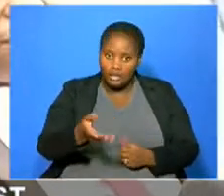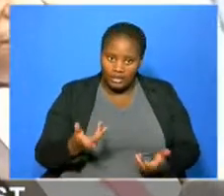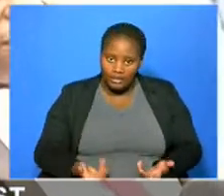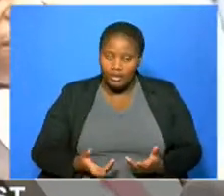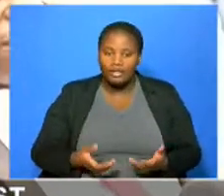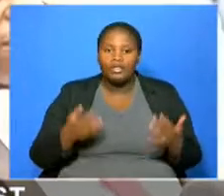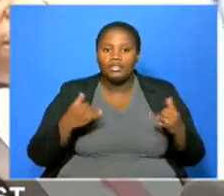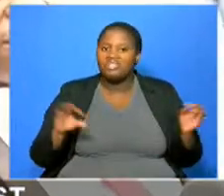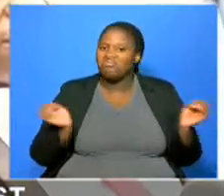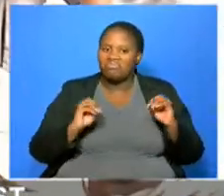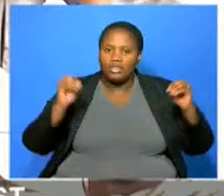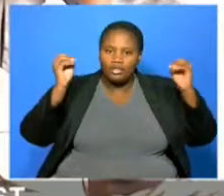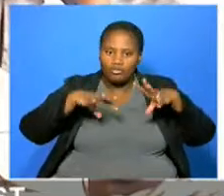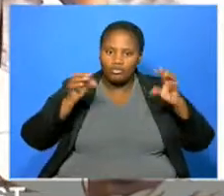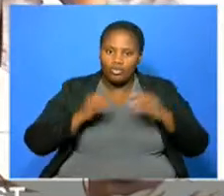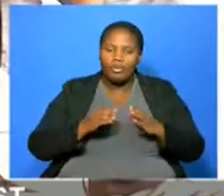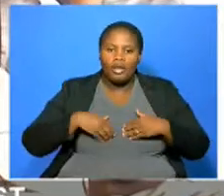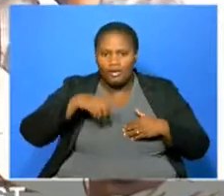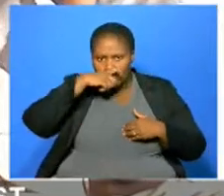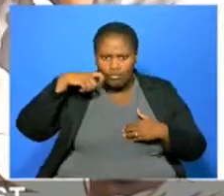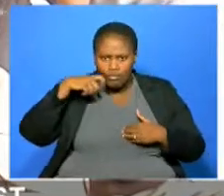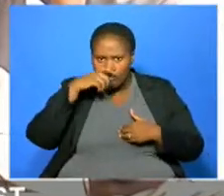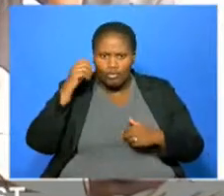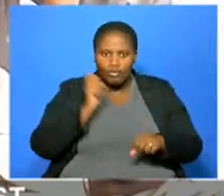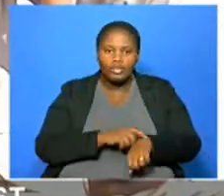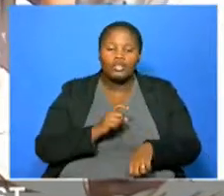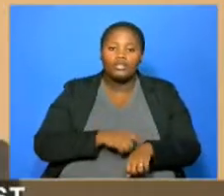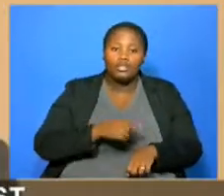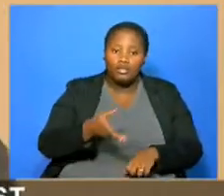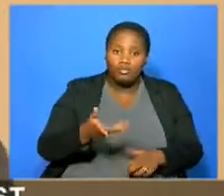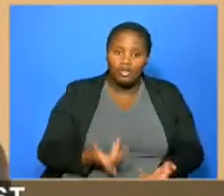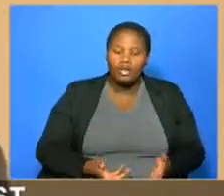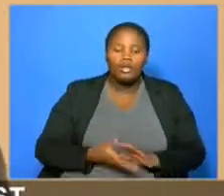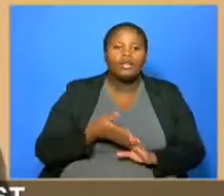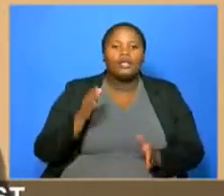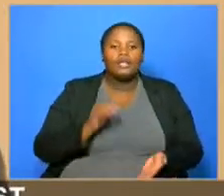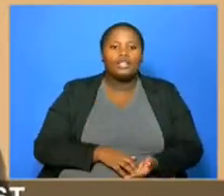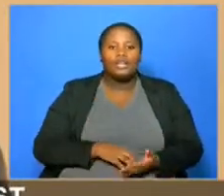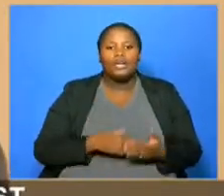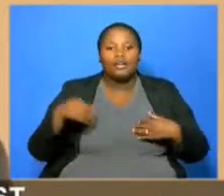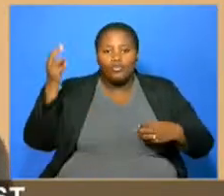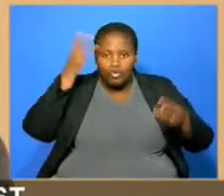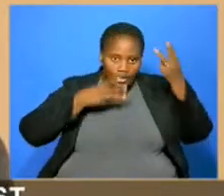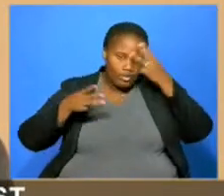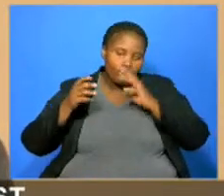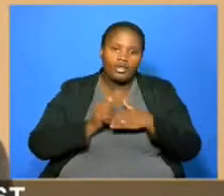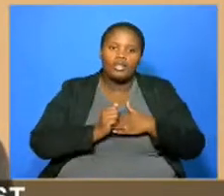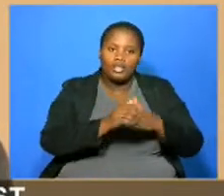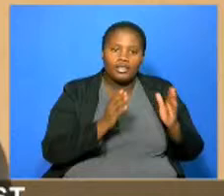Lack of rains, which led to drought this year, worries the village leadership.